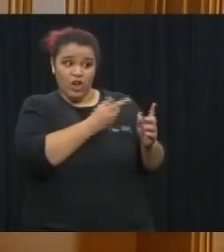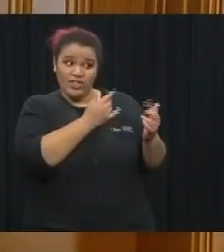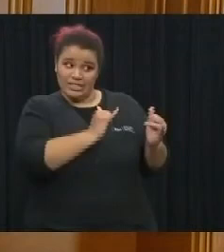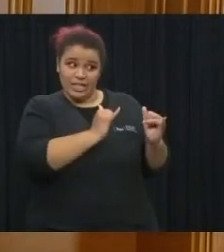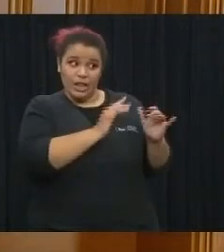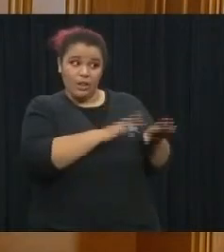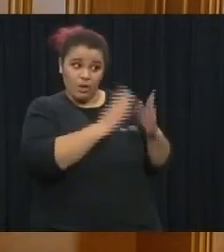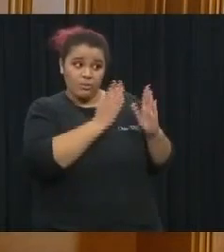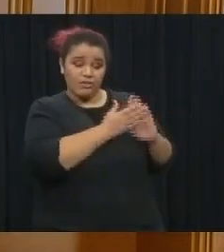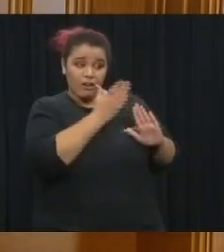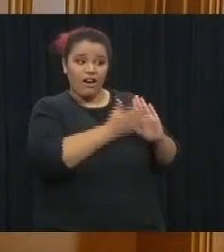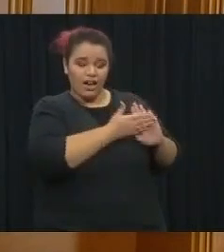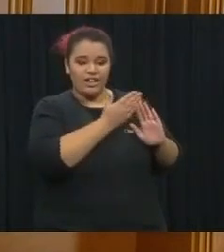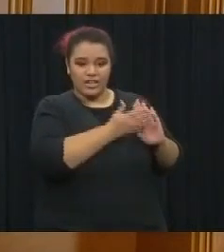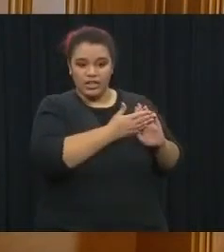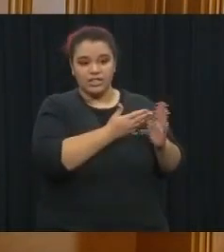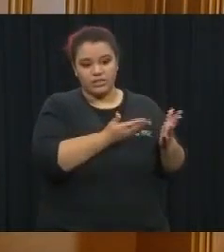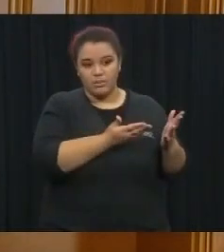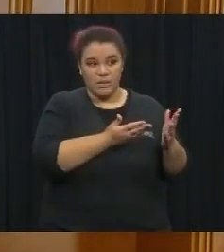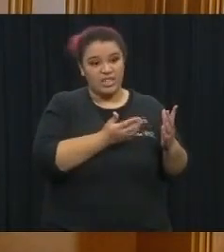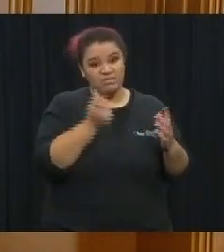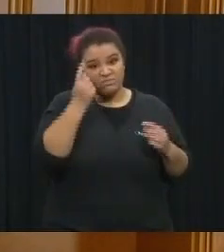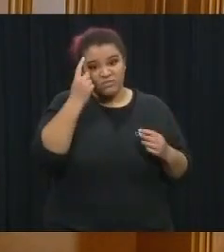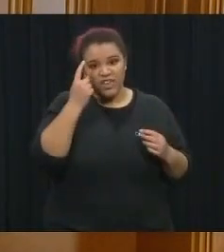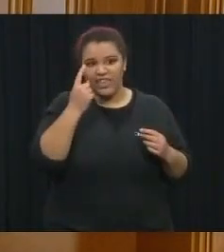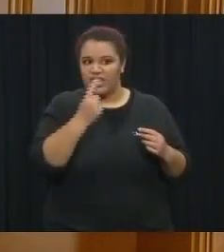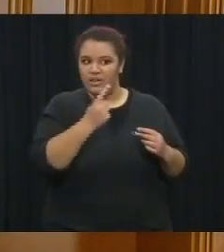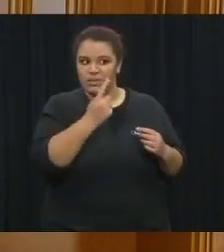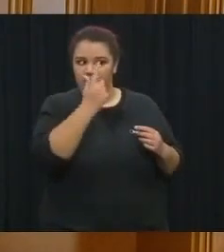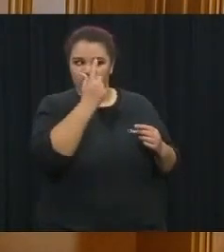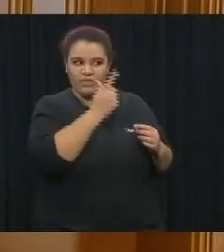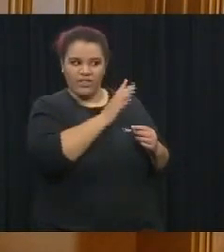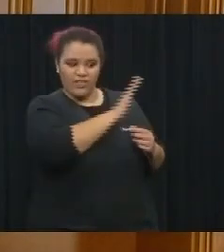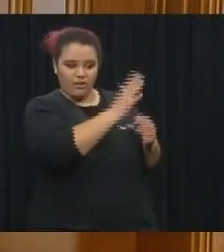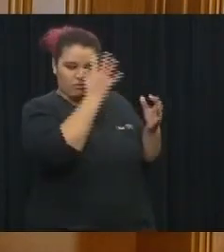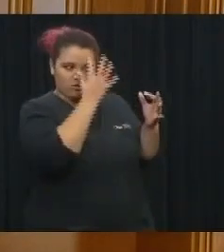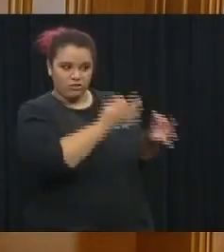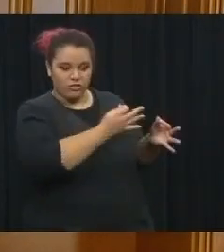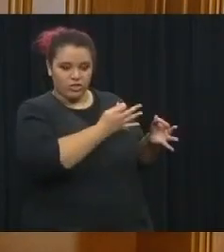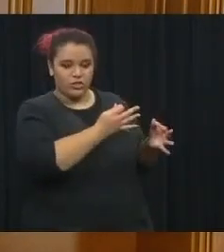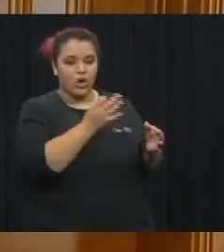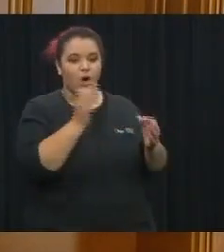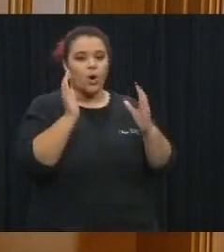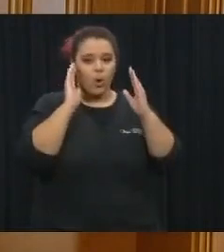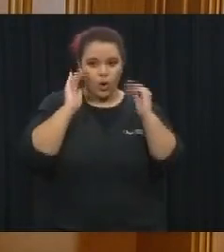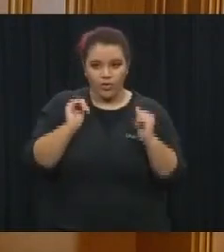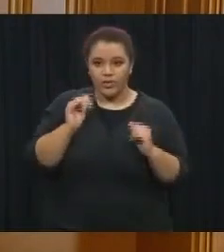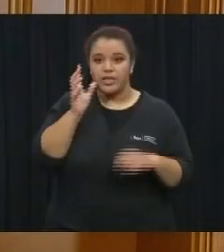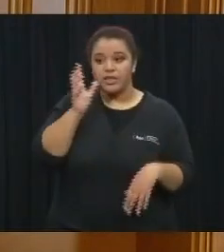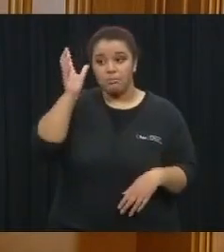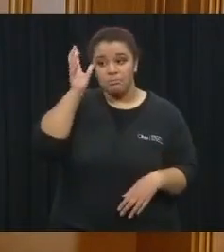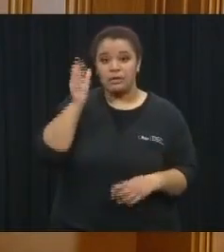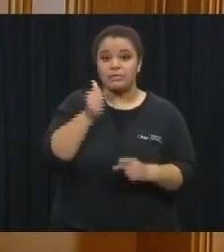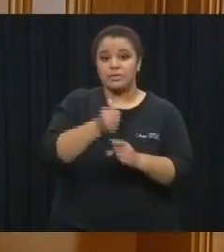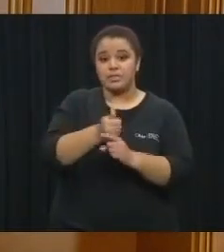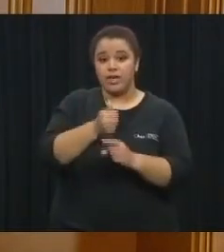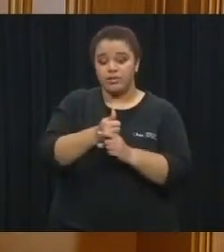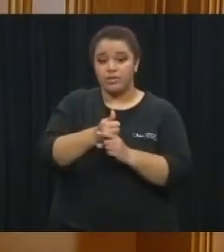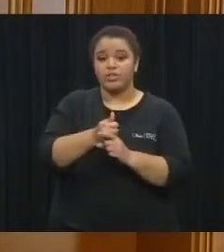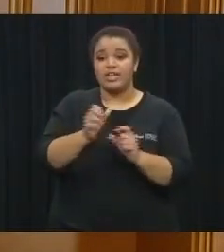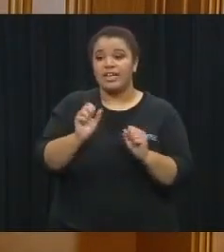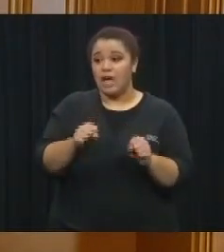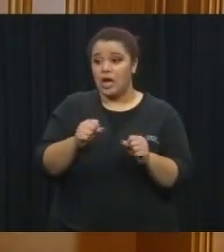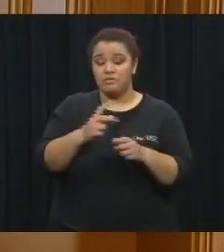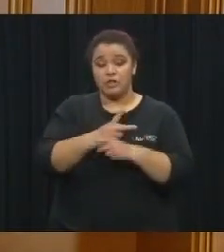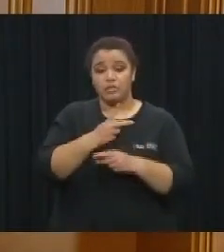So again, we would hope that people would be able to work those things out. This is a crisis. We have to act like